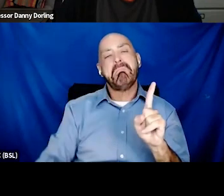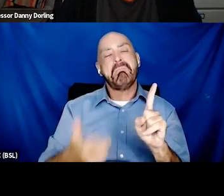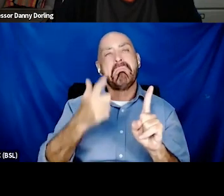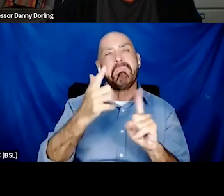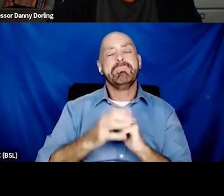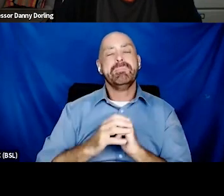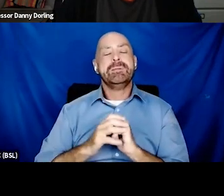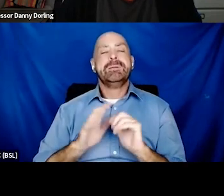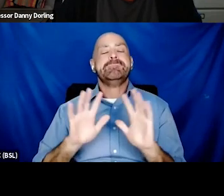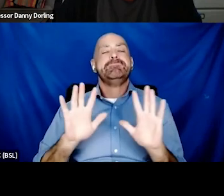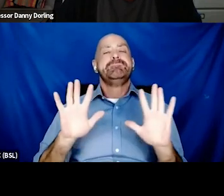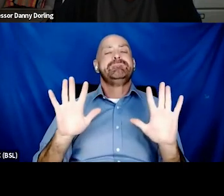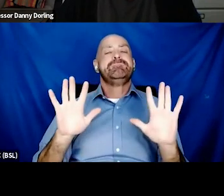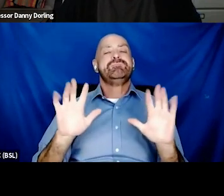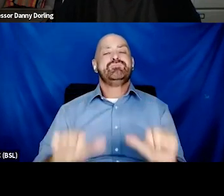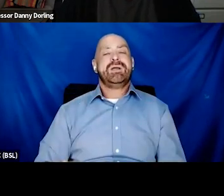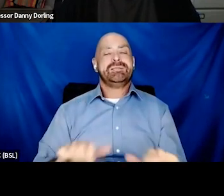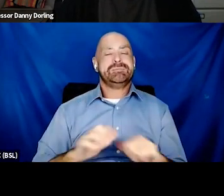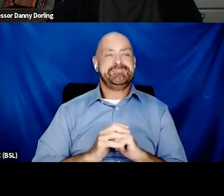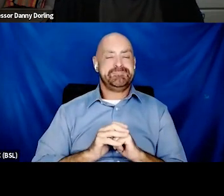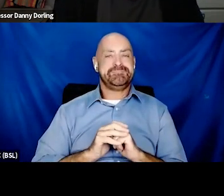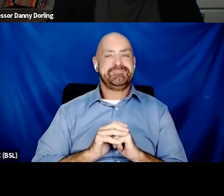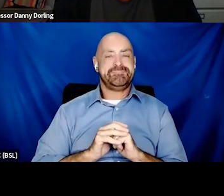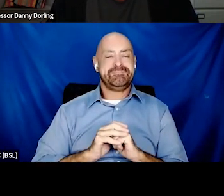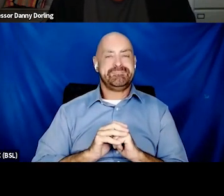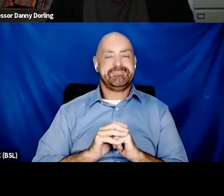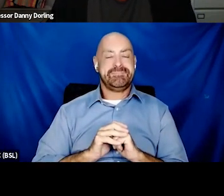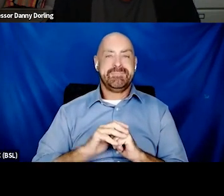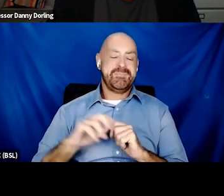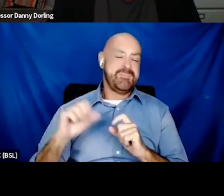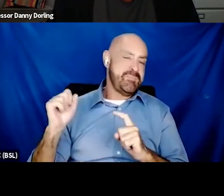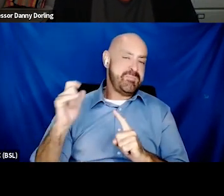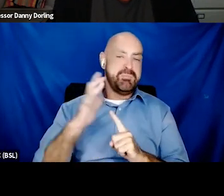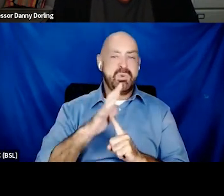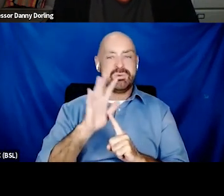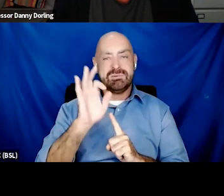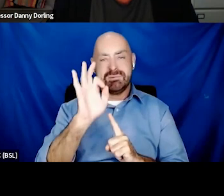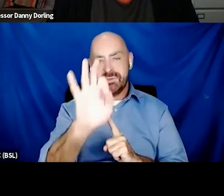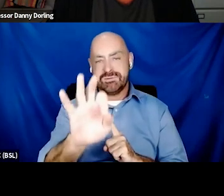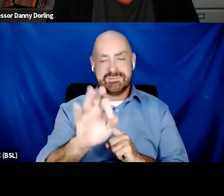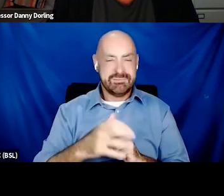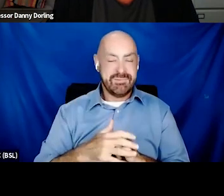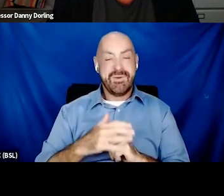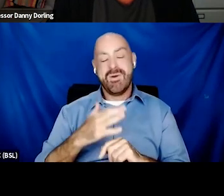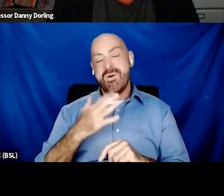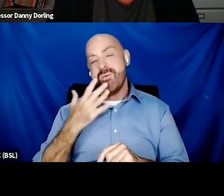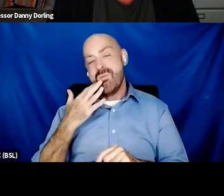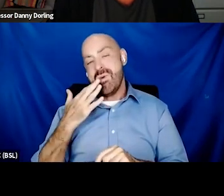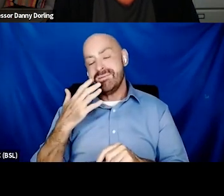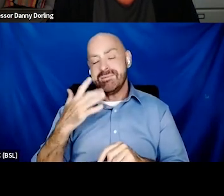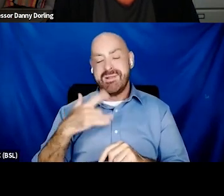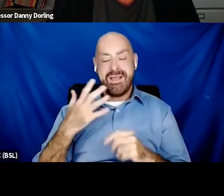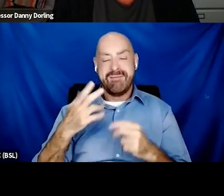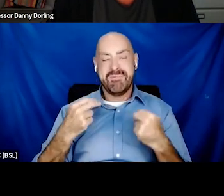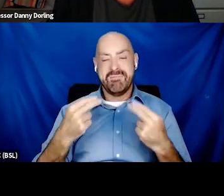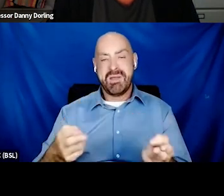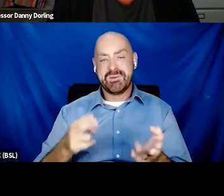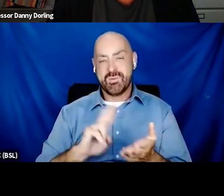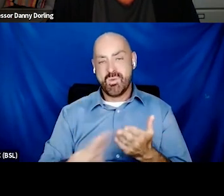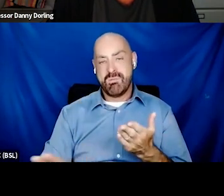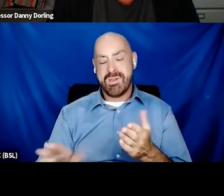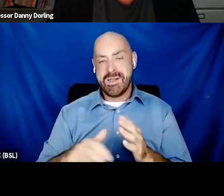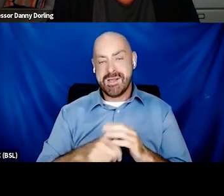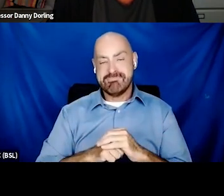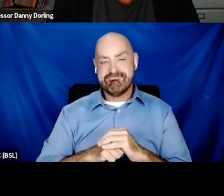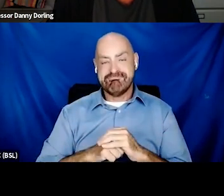get towards the central question. When is life going to return to normal? And